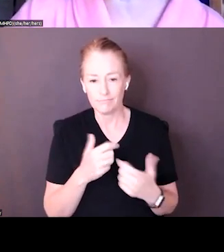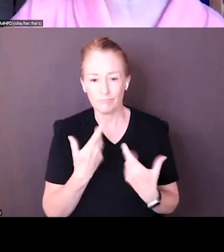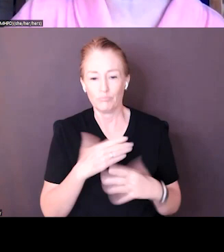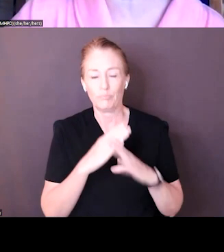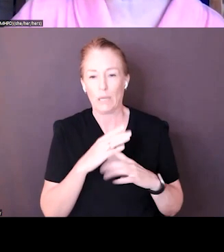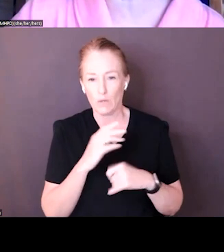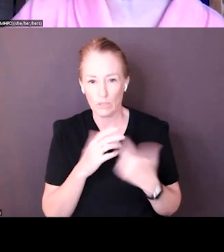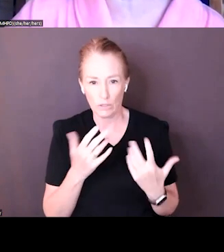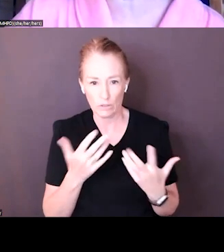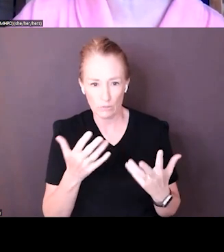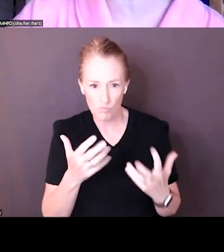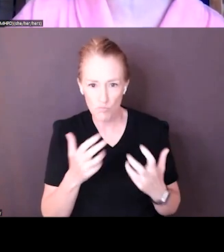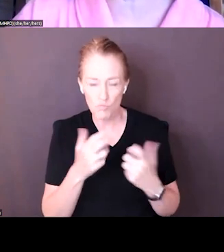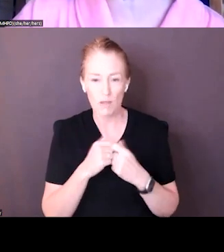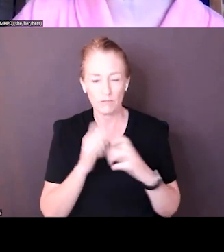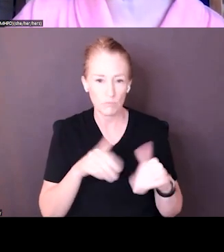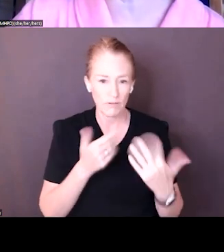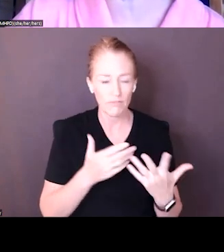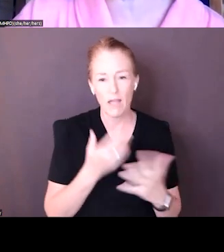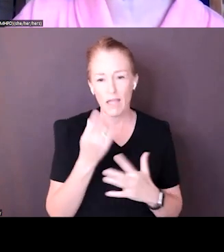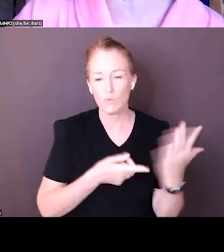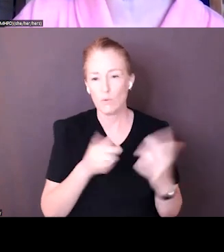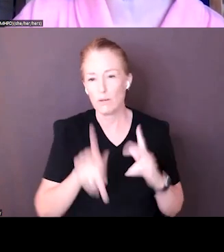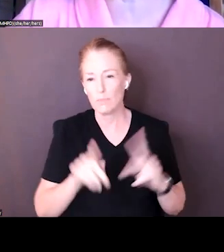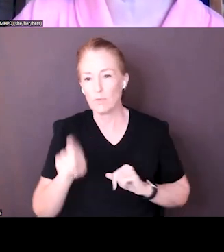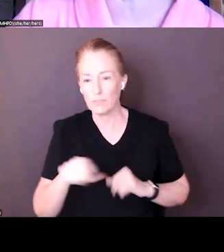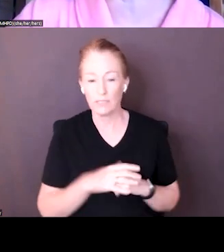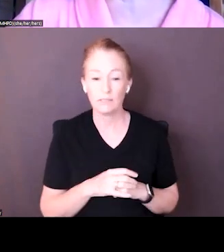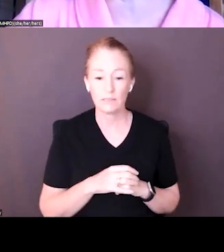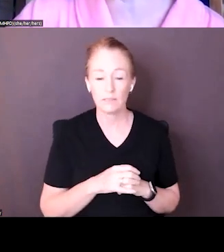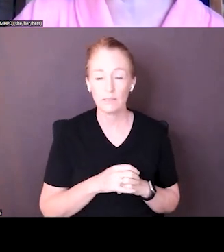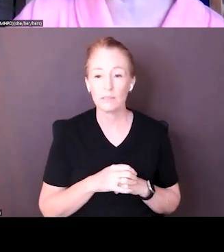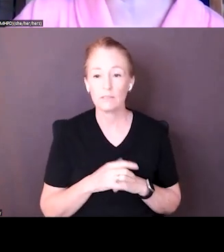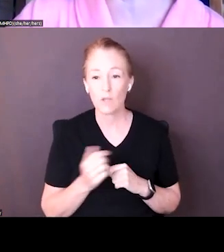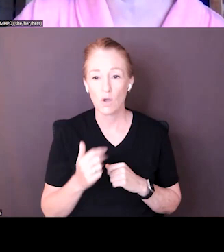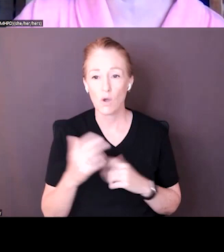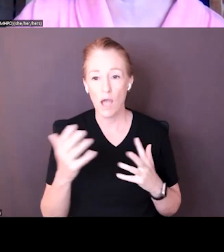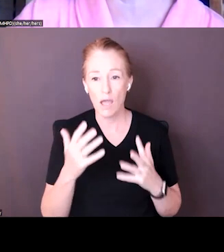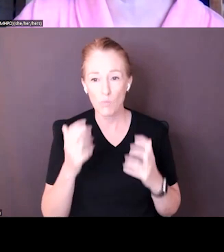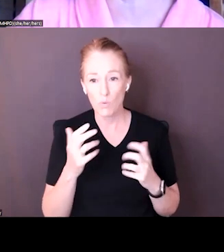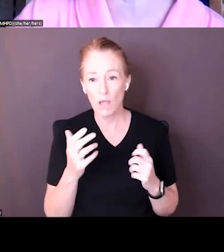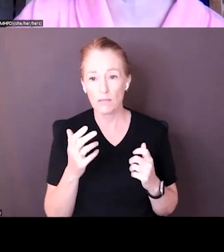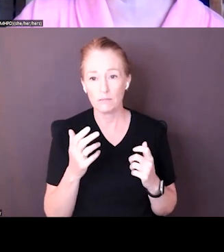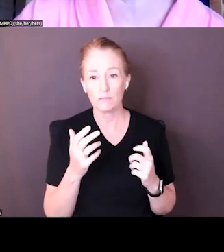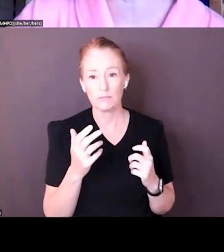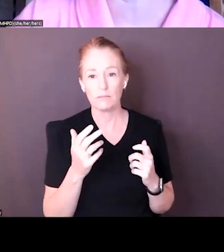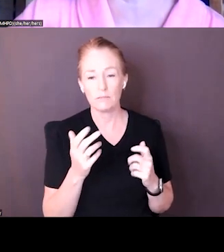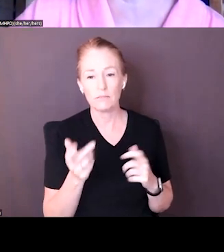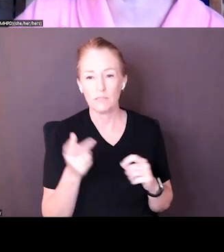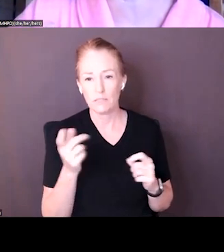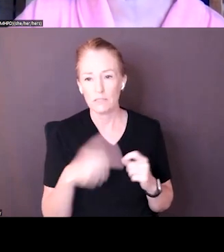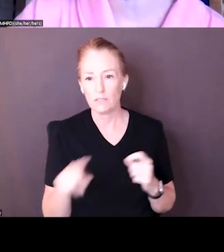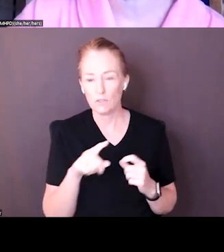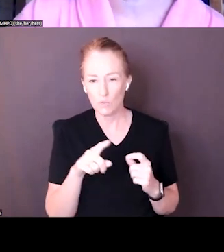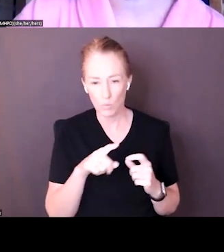want to acknowledge that your public advocacy on problems that result from the non-consensual stoppage of prescription opioids.